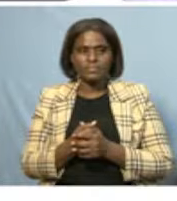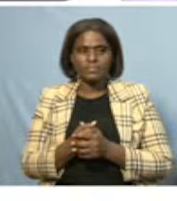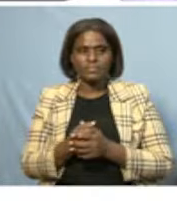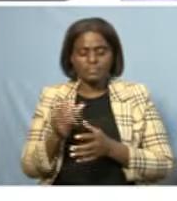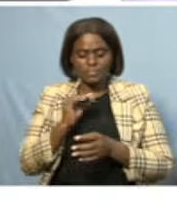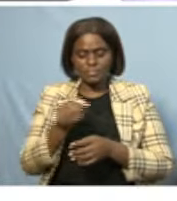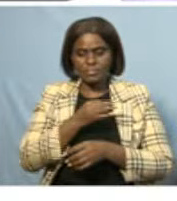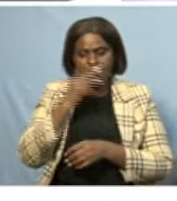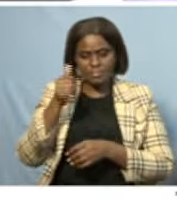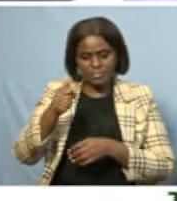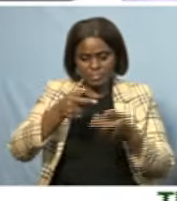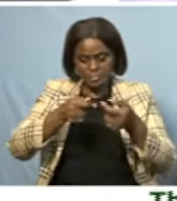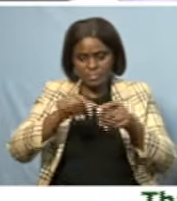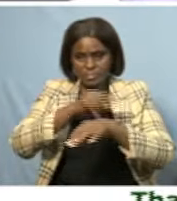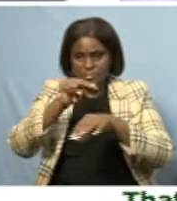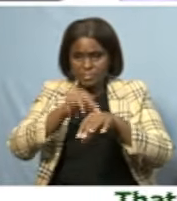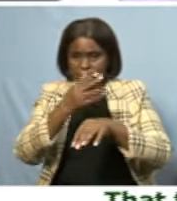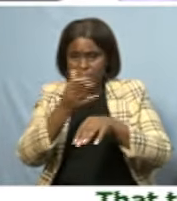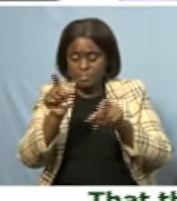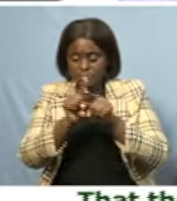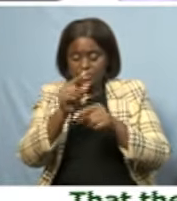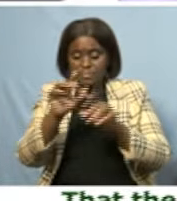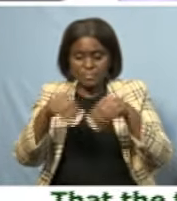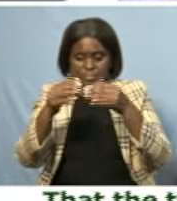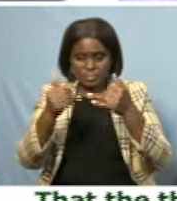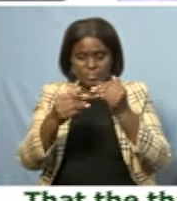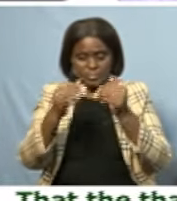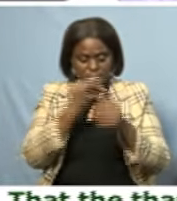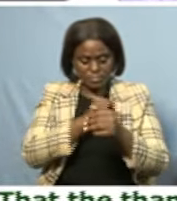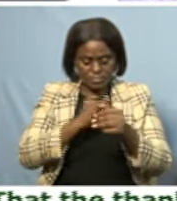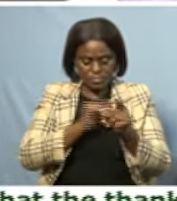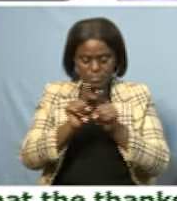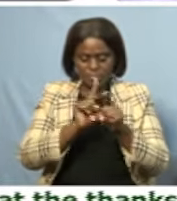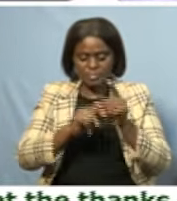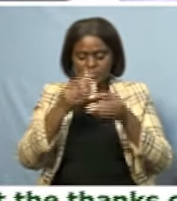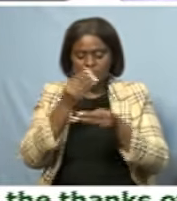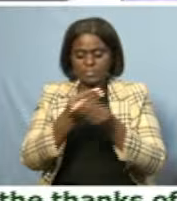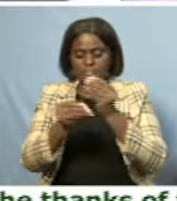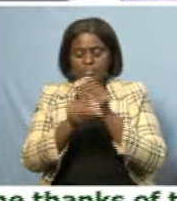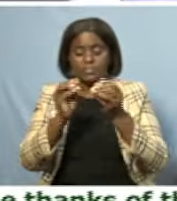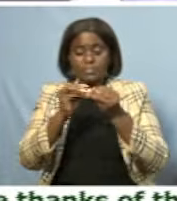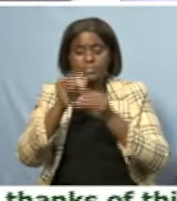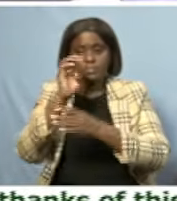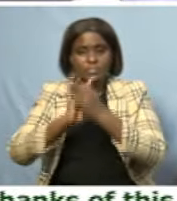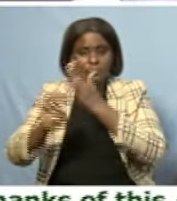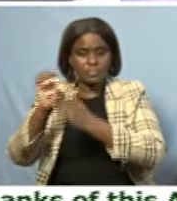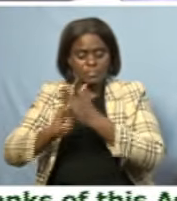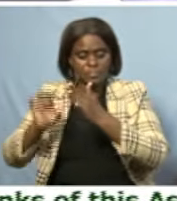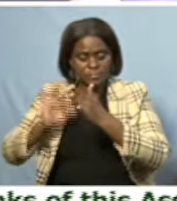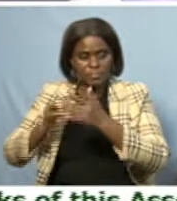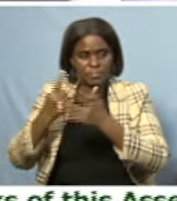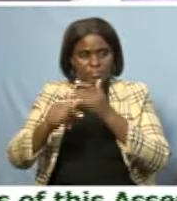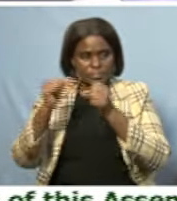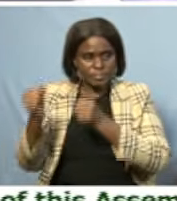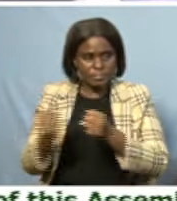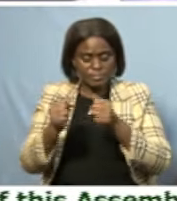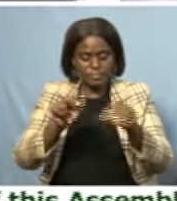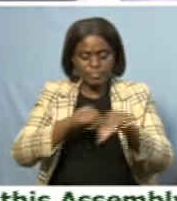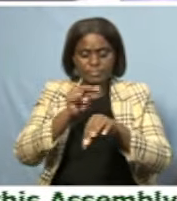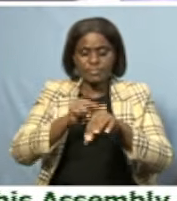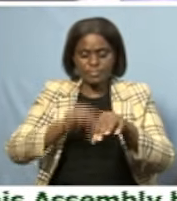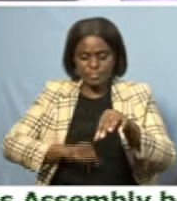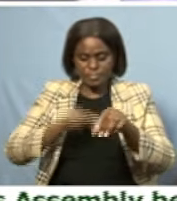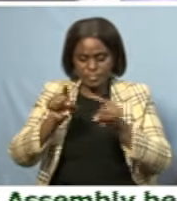Our farmers are feeding the nation, supplying industry, and contributing to export earnings, thereby strengthening national